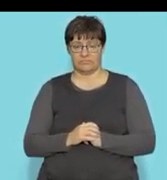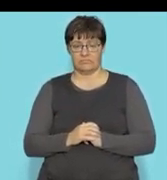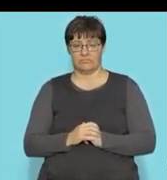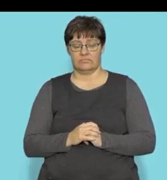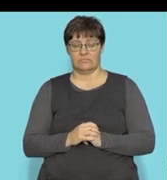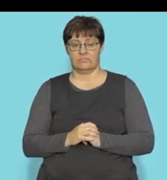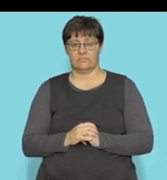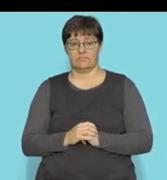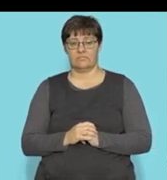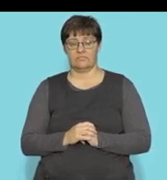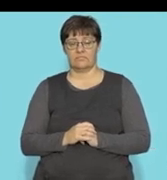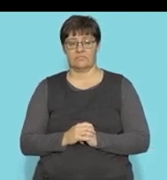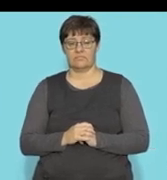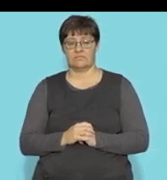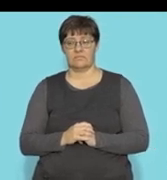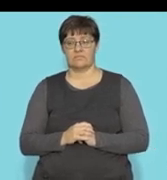150,8,